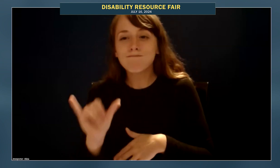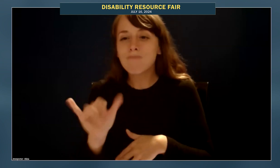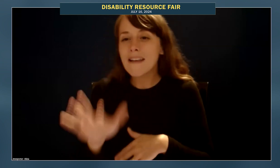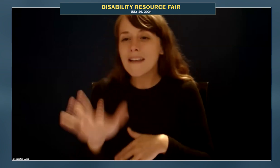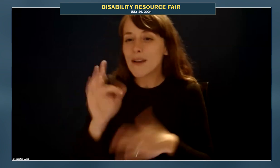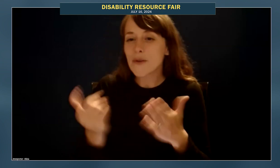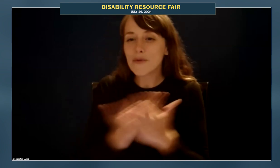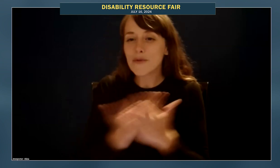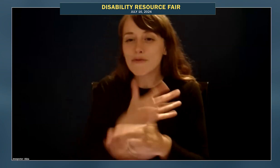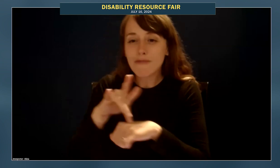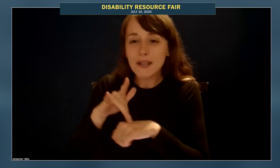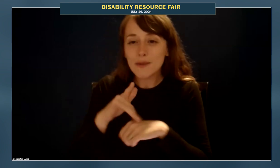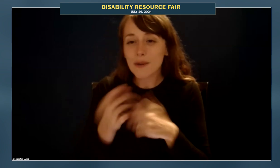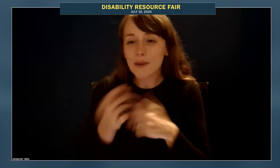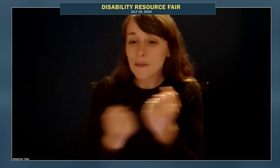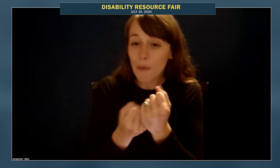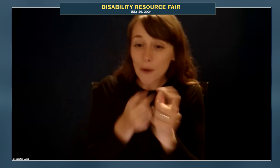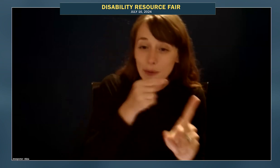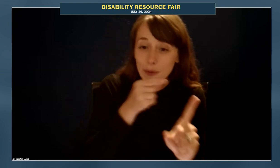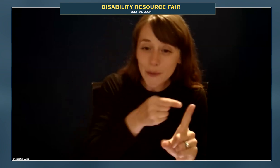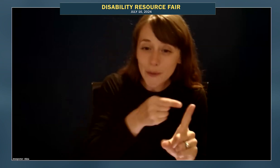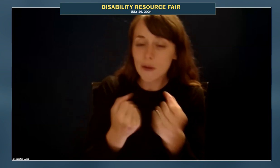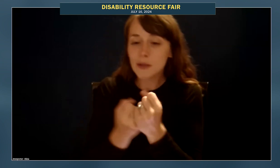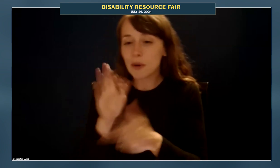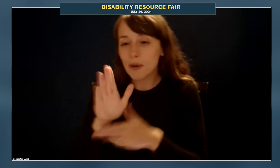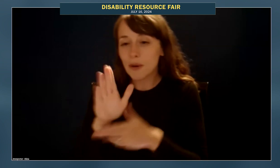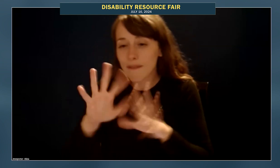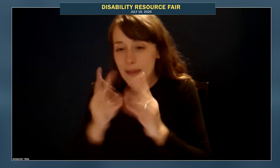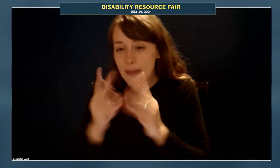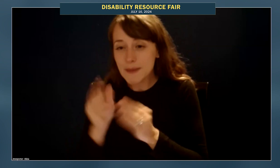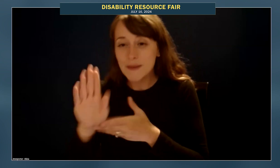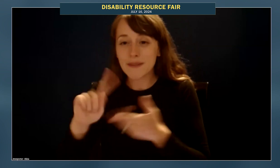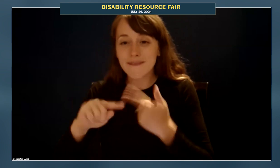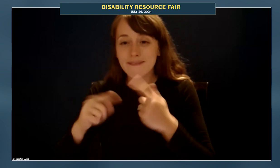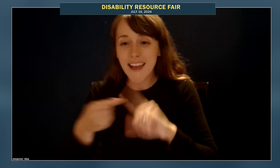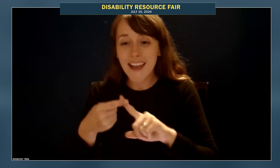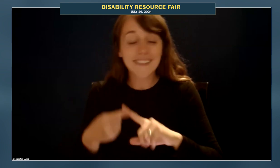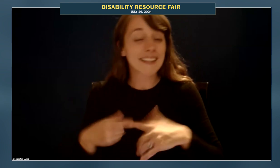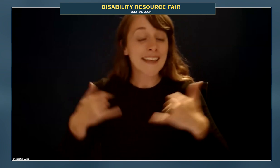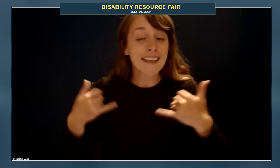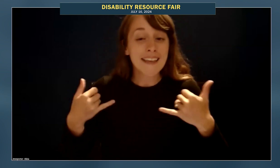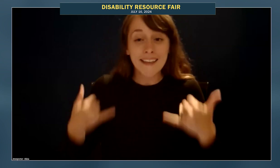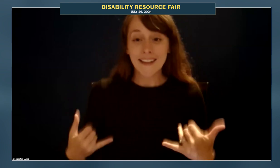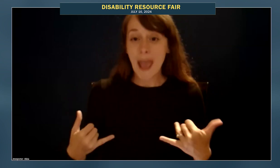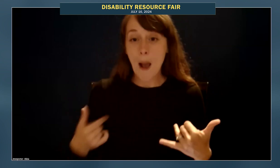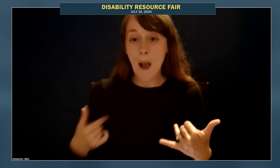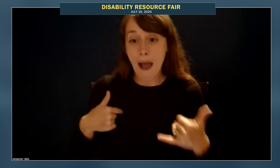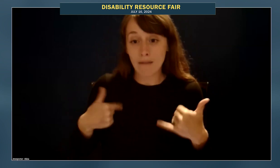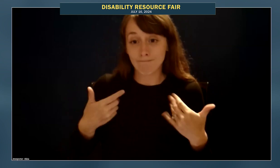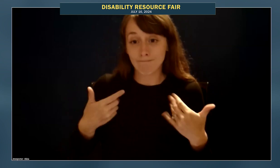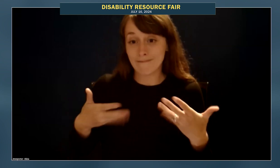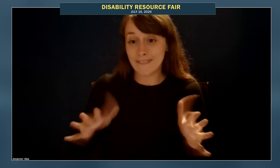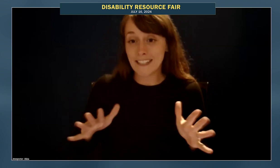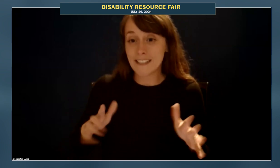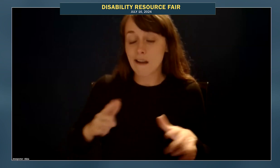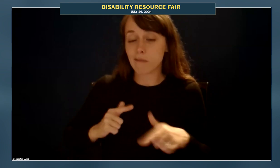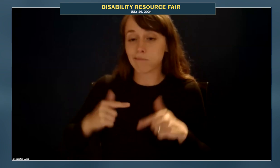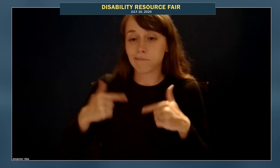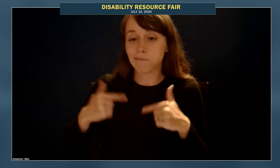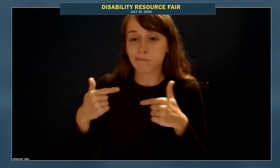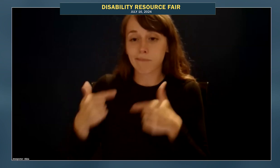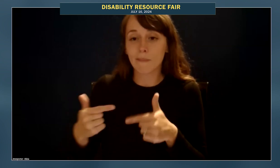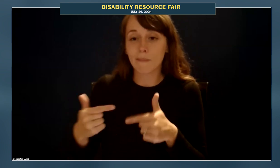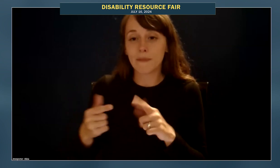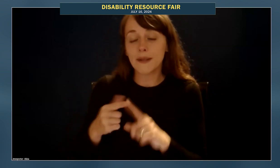you or your family or friend. Without further ado, I'll pass the mic remotely